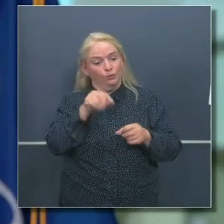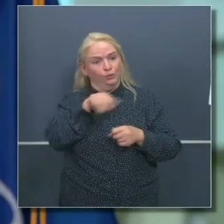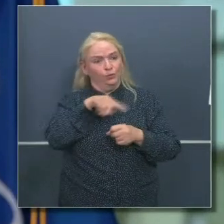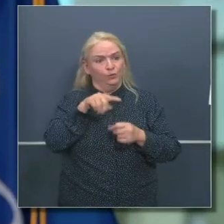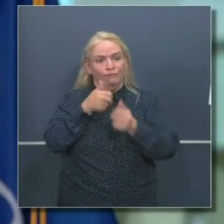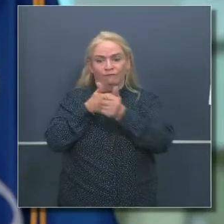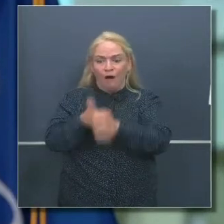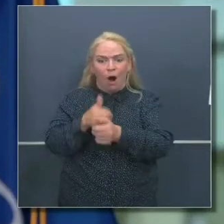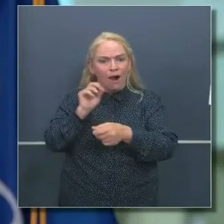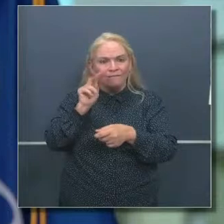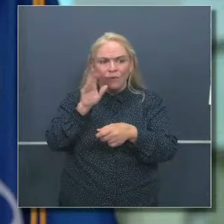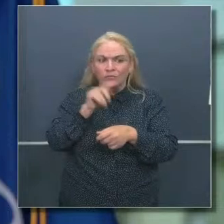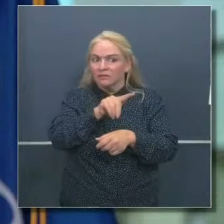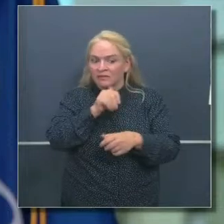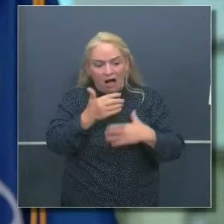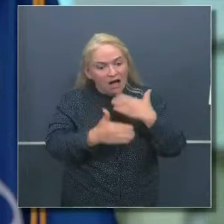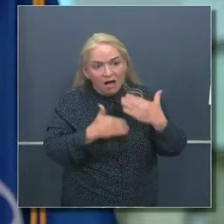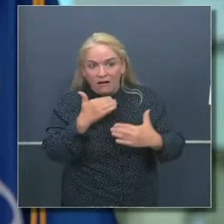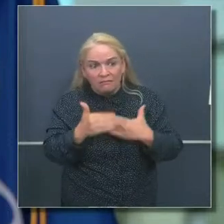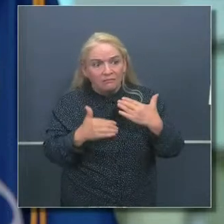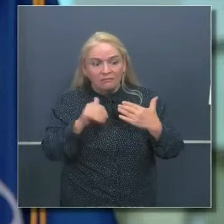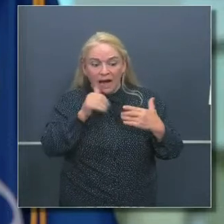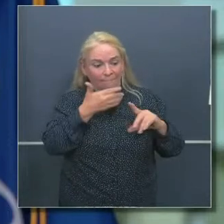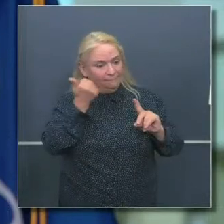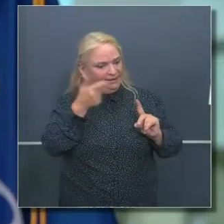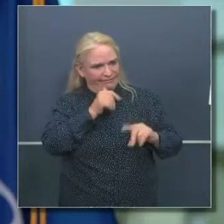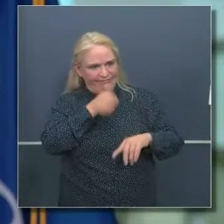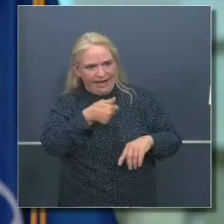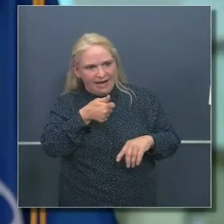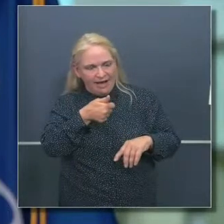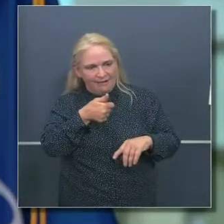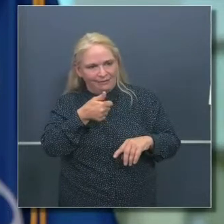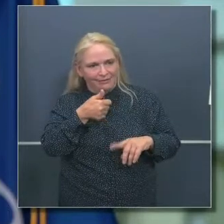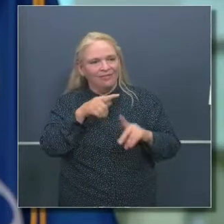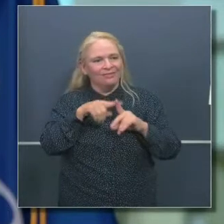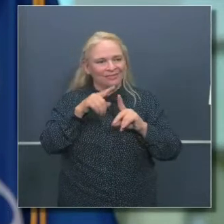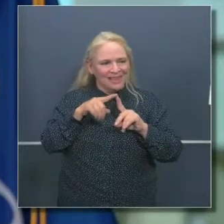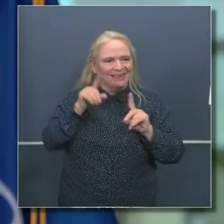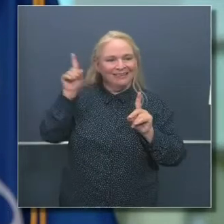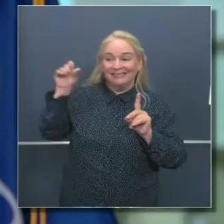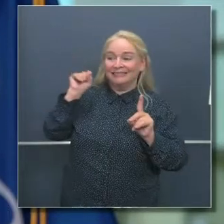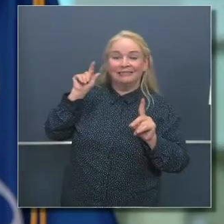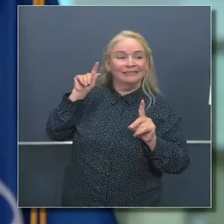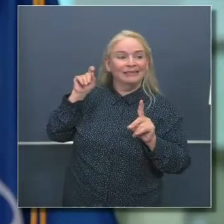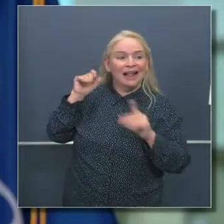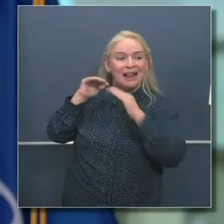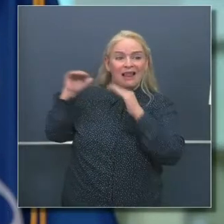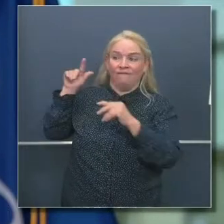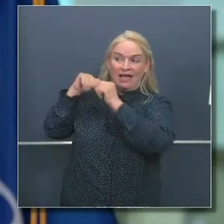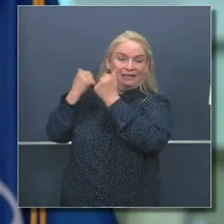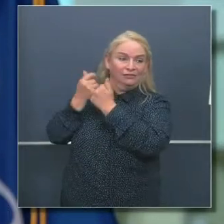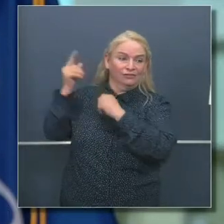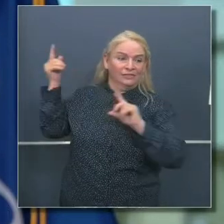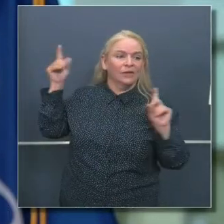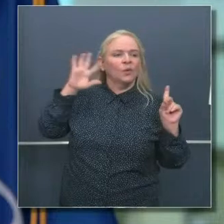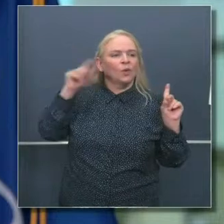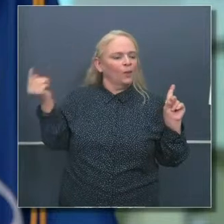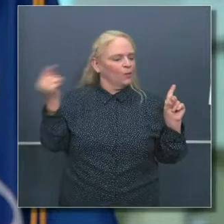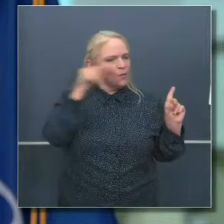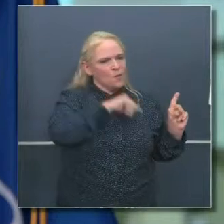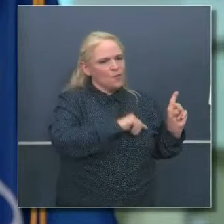enforcement that I can hear in your voice, you're encouraging, or you have described based upon those have inquired to